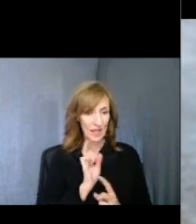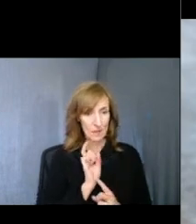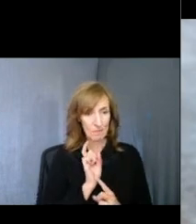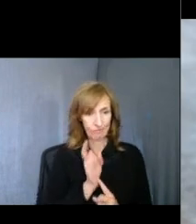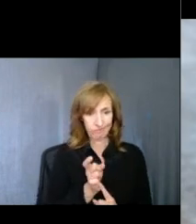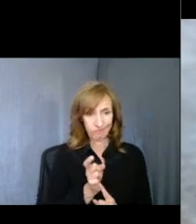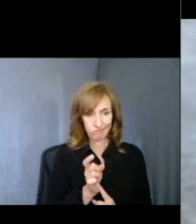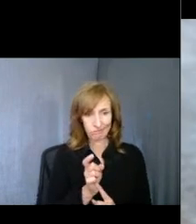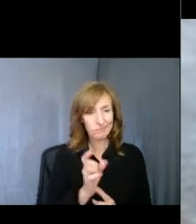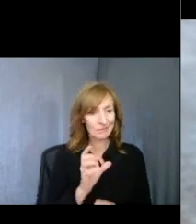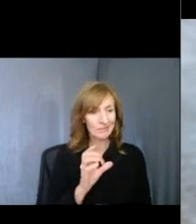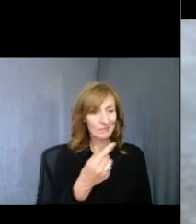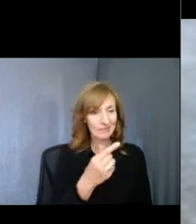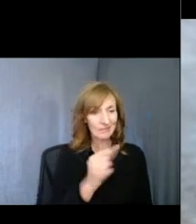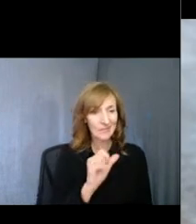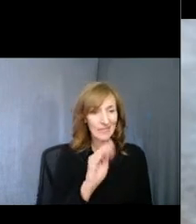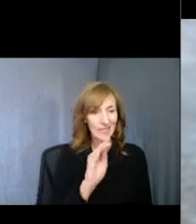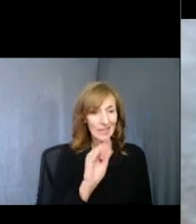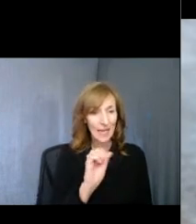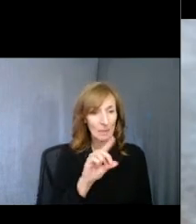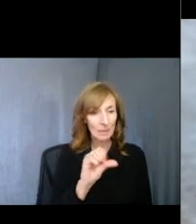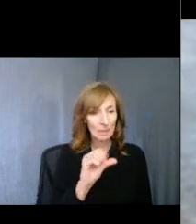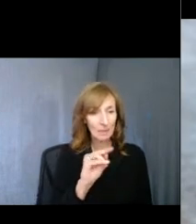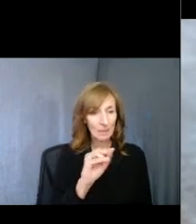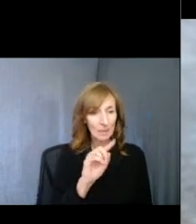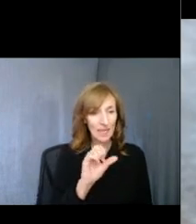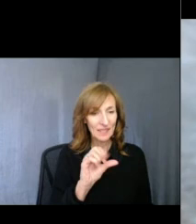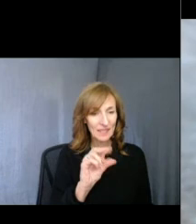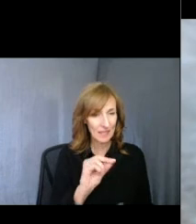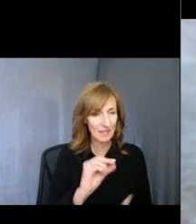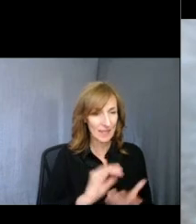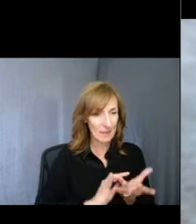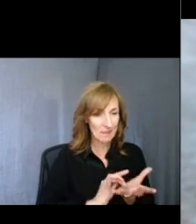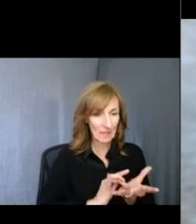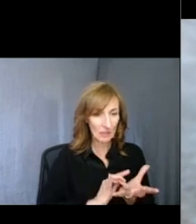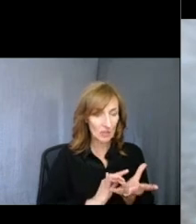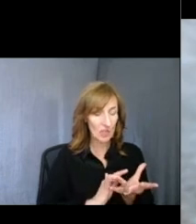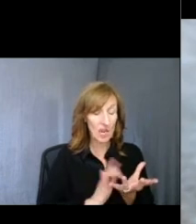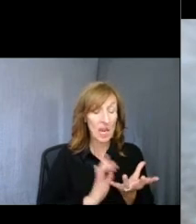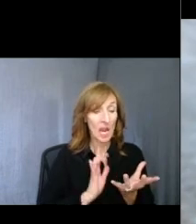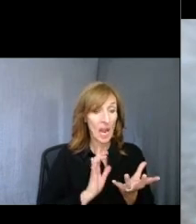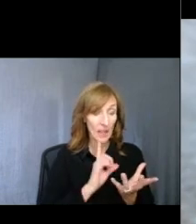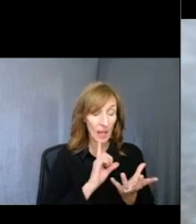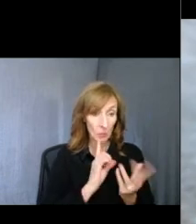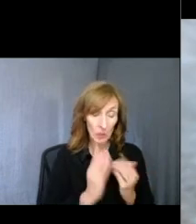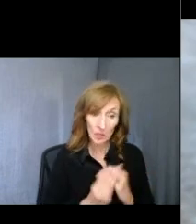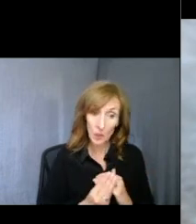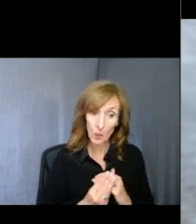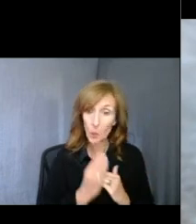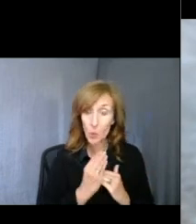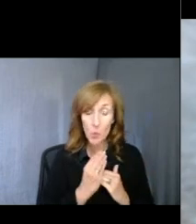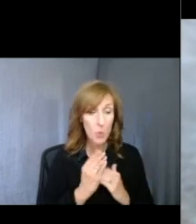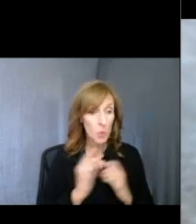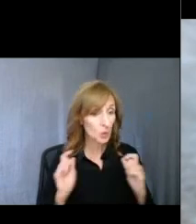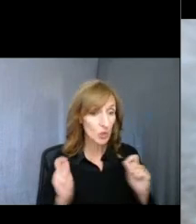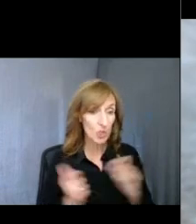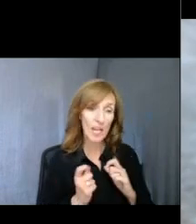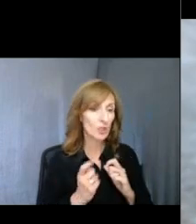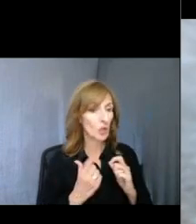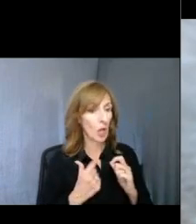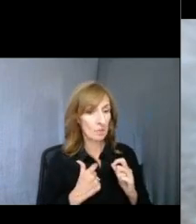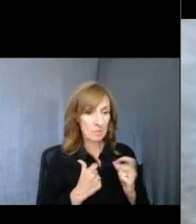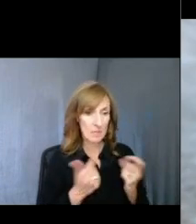my willingness to bring her in and monitor her and do what needed to be done in the last years of her life. It was a huge benefit for